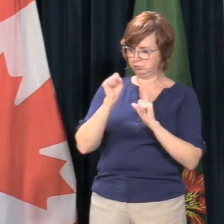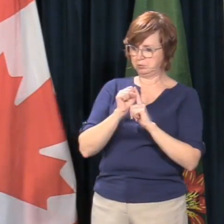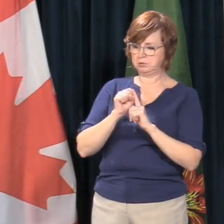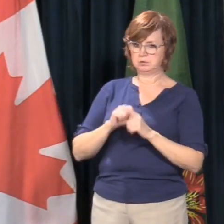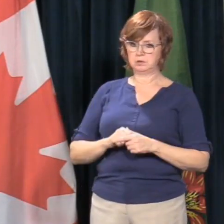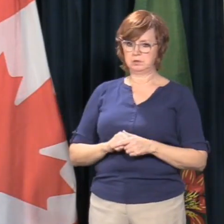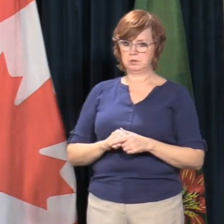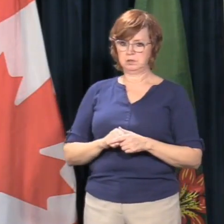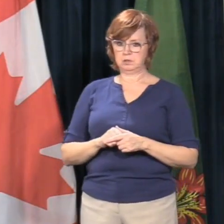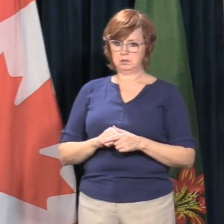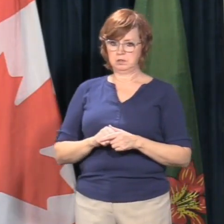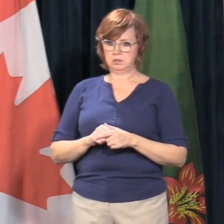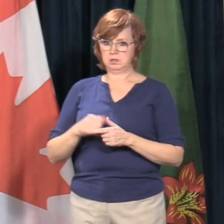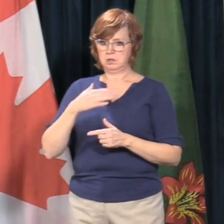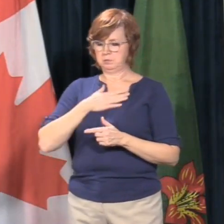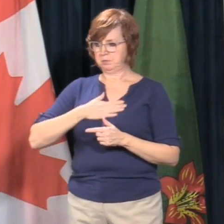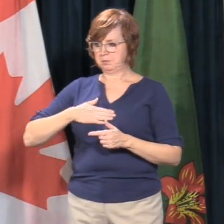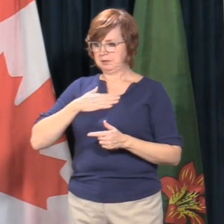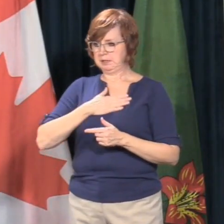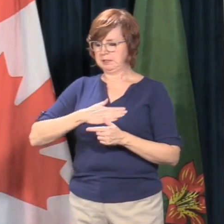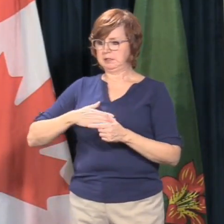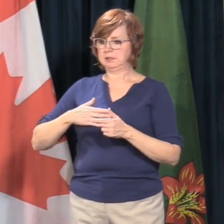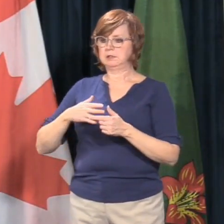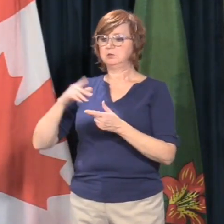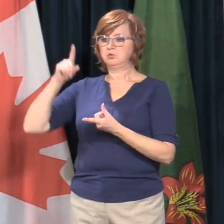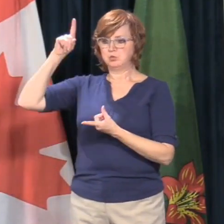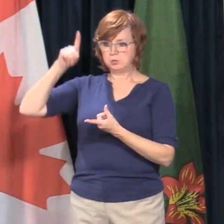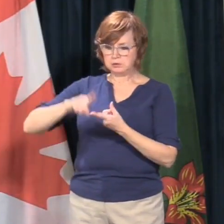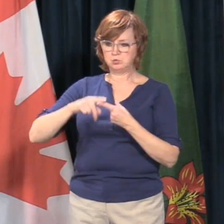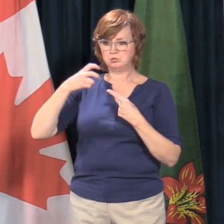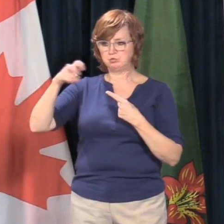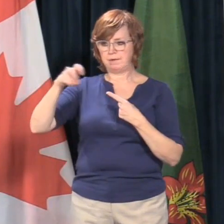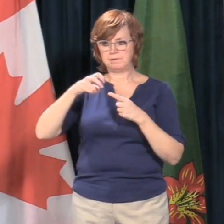the non-essential travel between